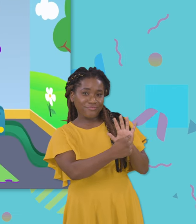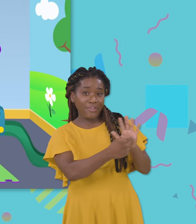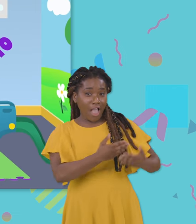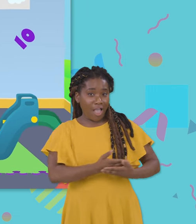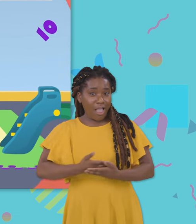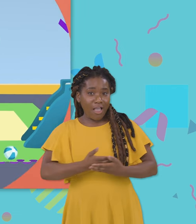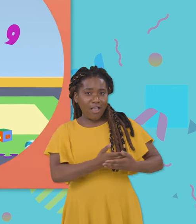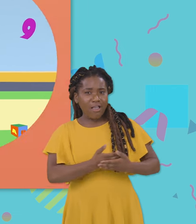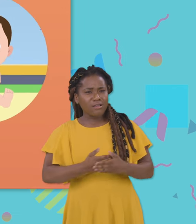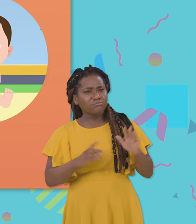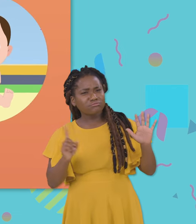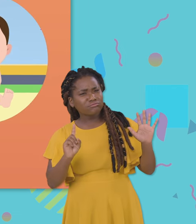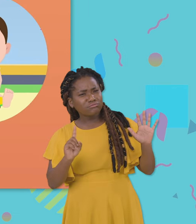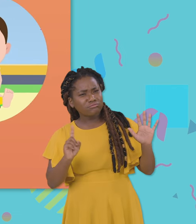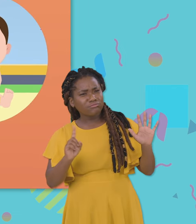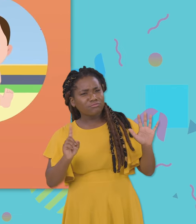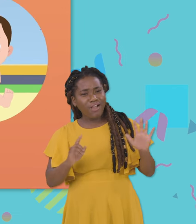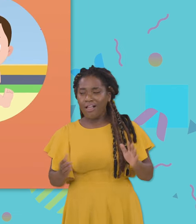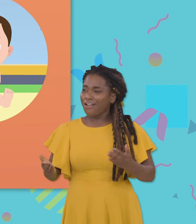Baby finger, where are you?